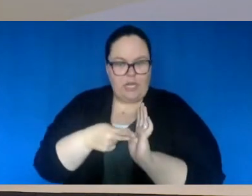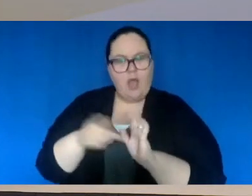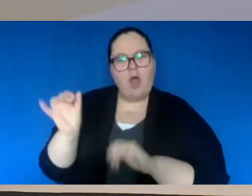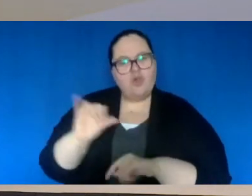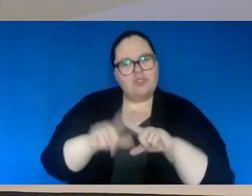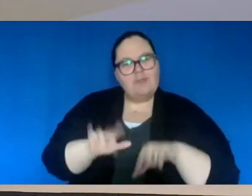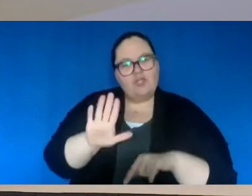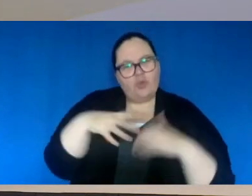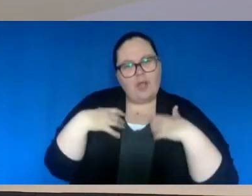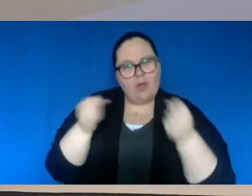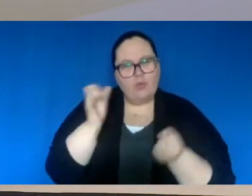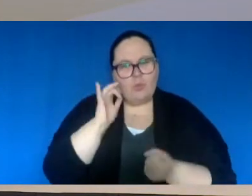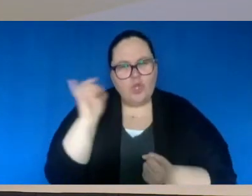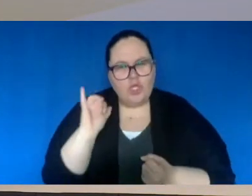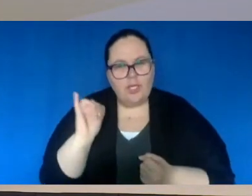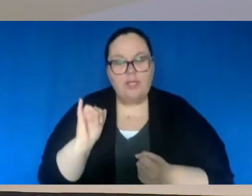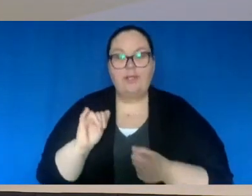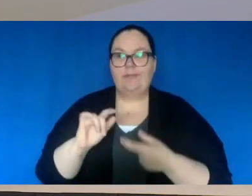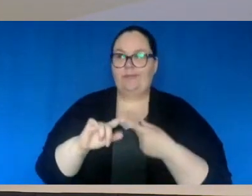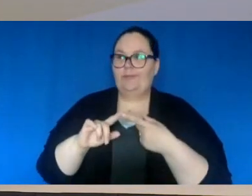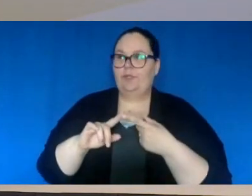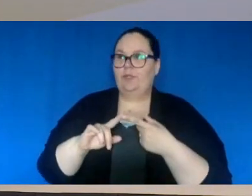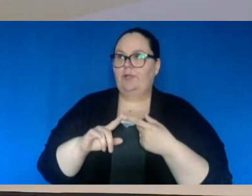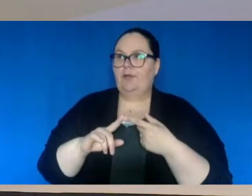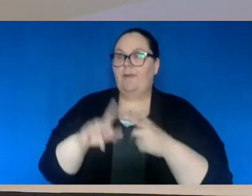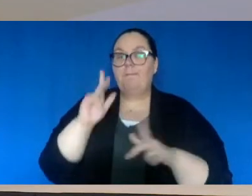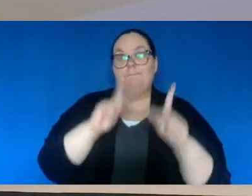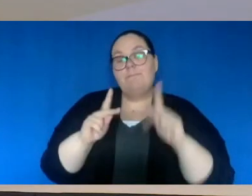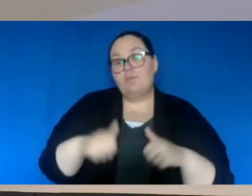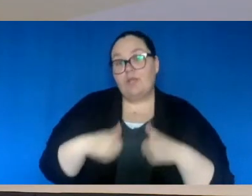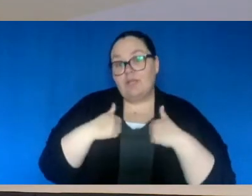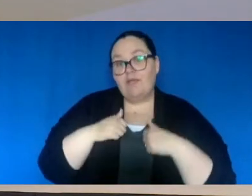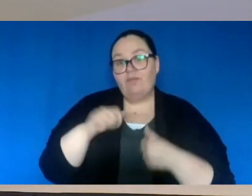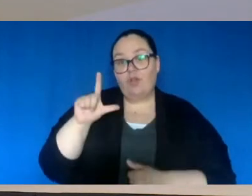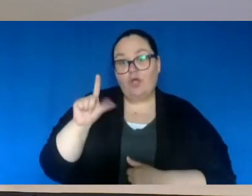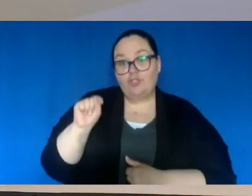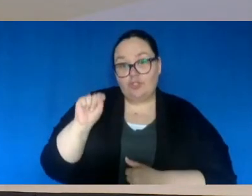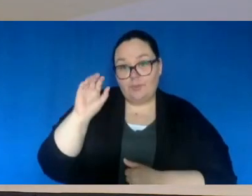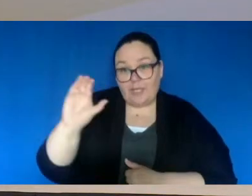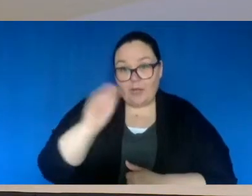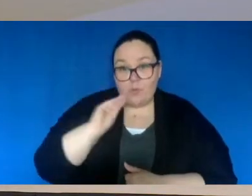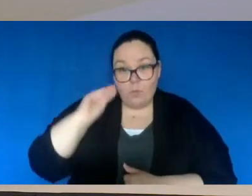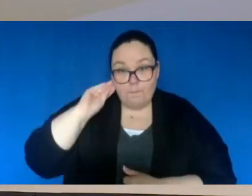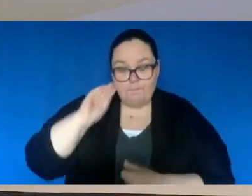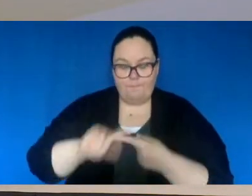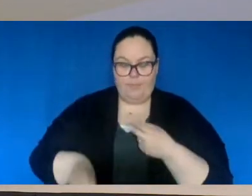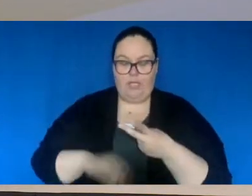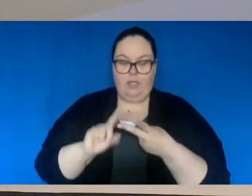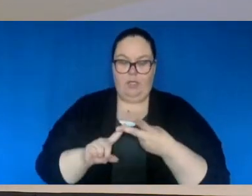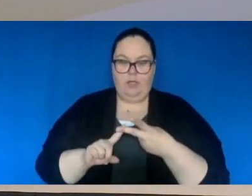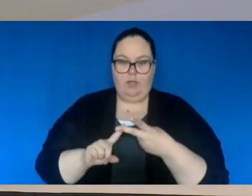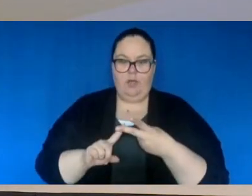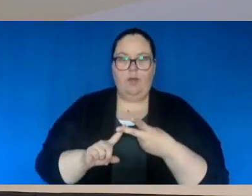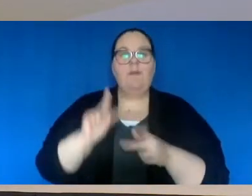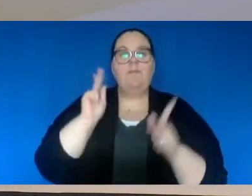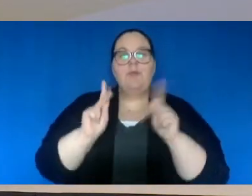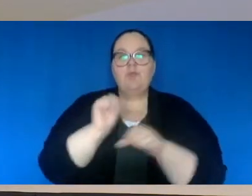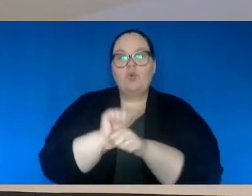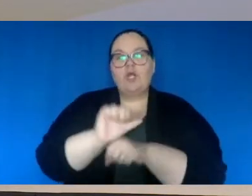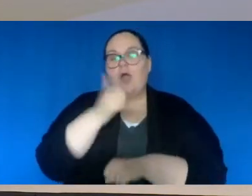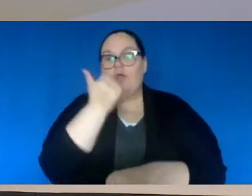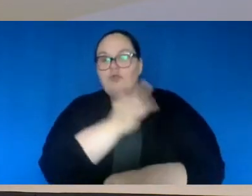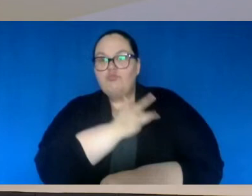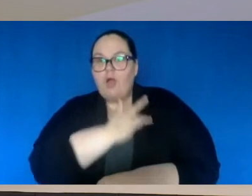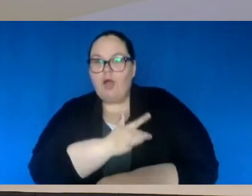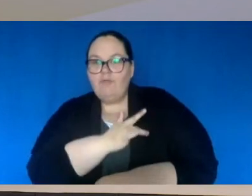disease. These groups include the following: residents of long-term care and community care facilities, rotational workers and truck drivers who